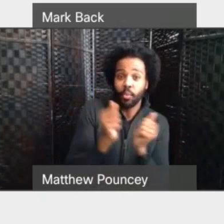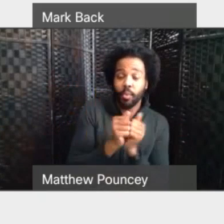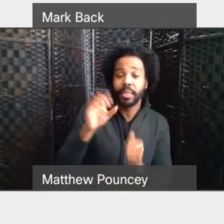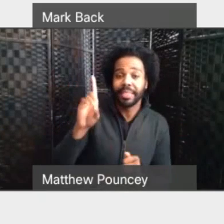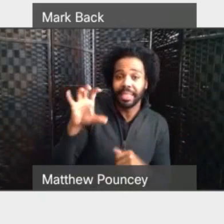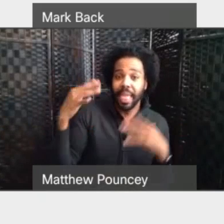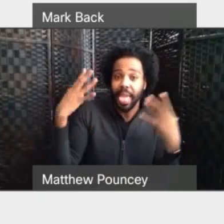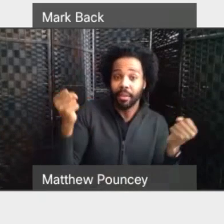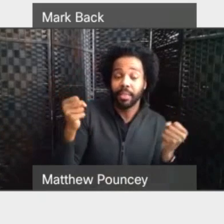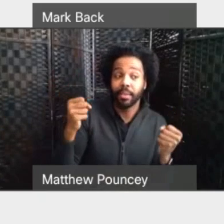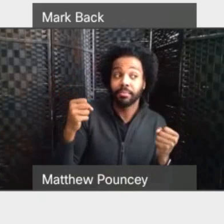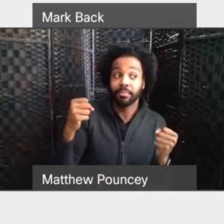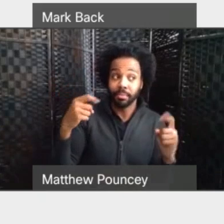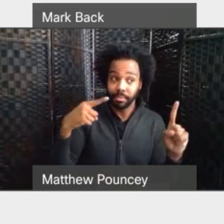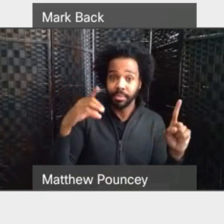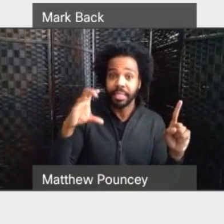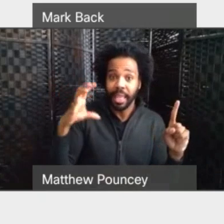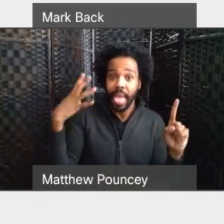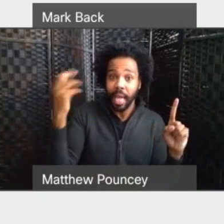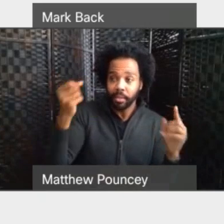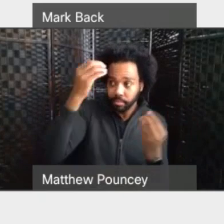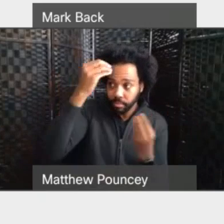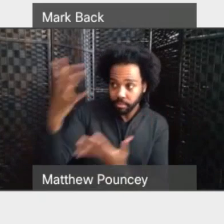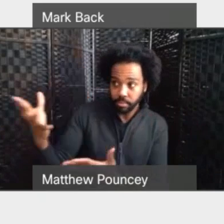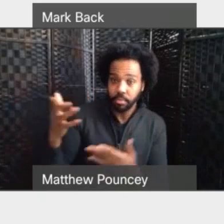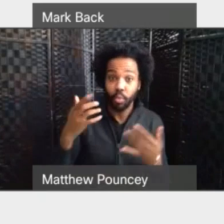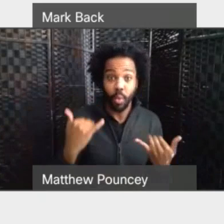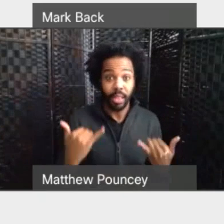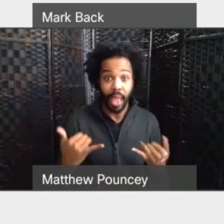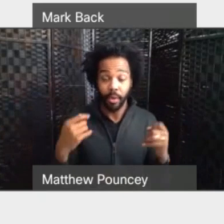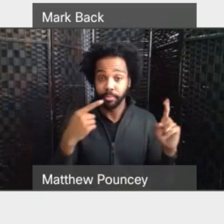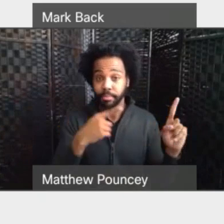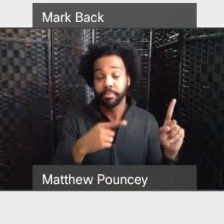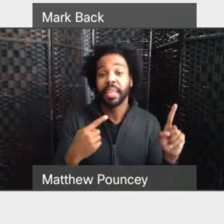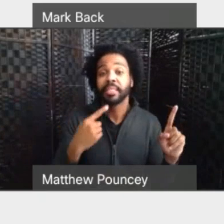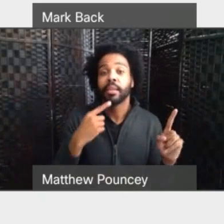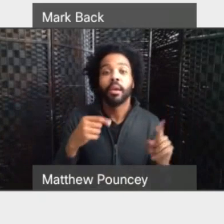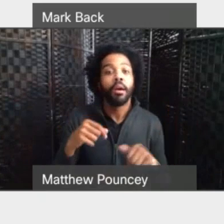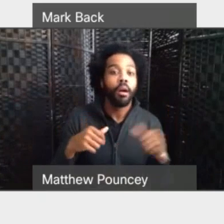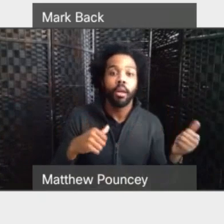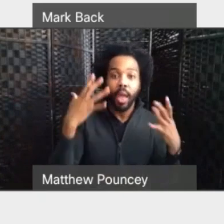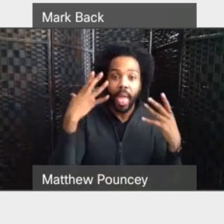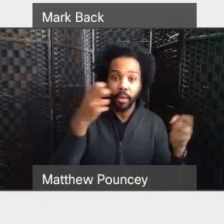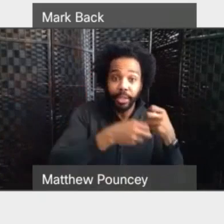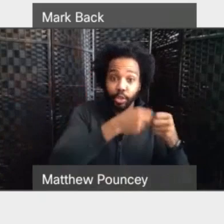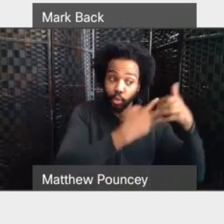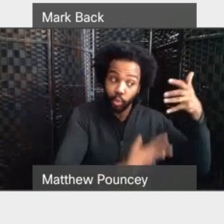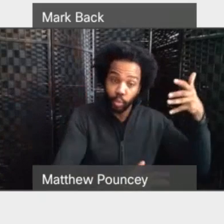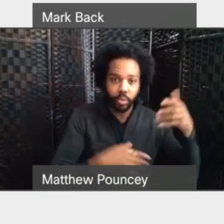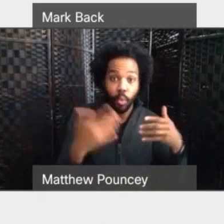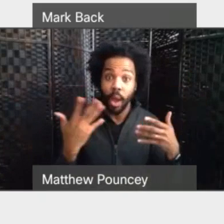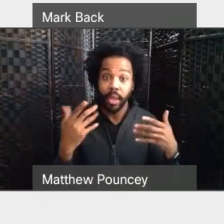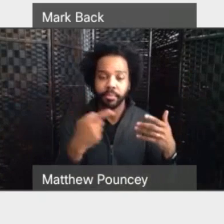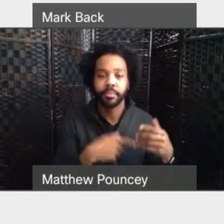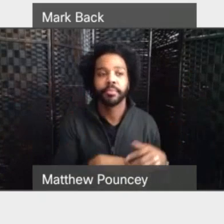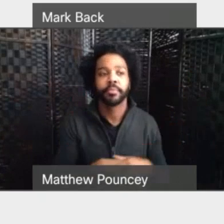guidance that DC Health has at this point in time is that underlying health conditions will be defined as